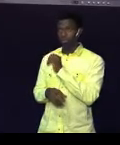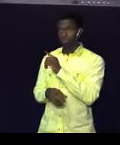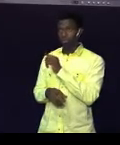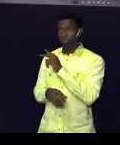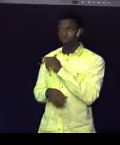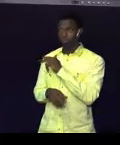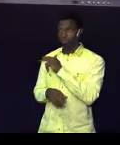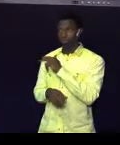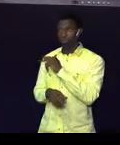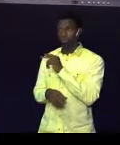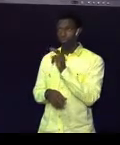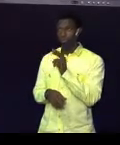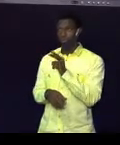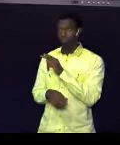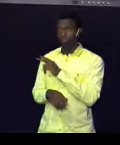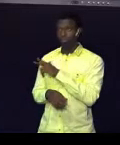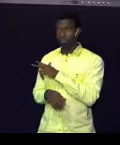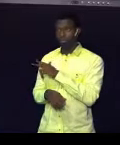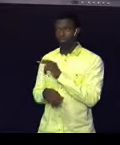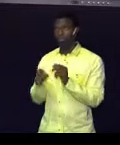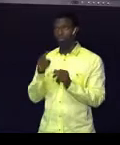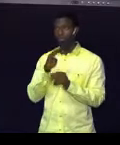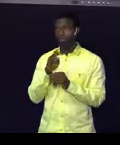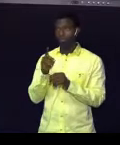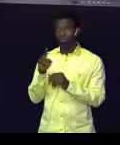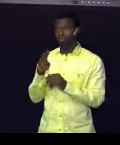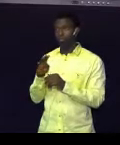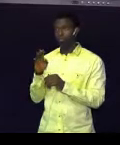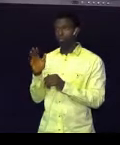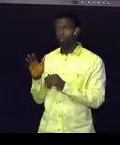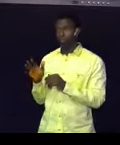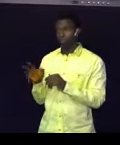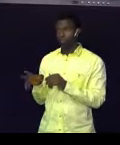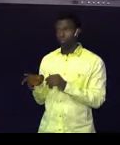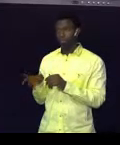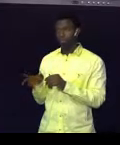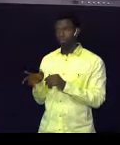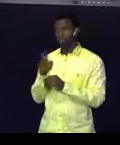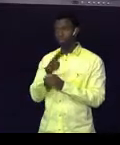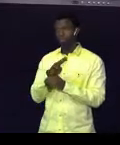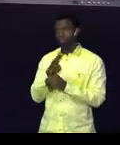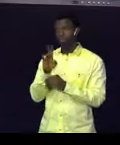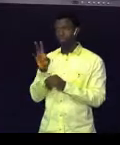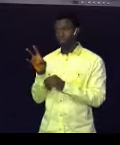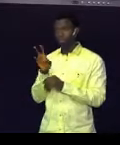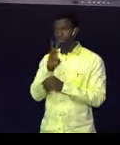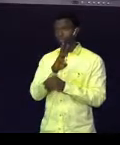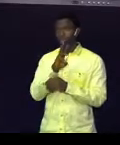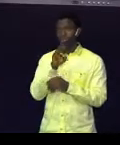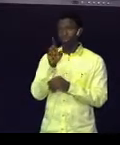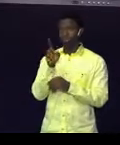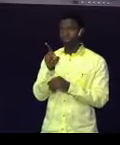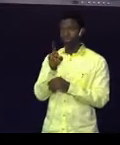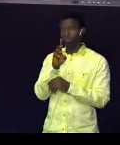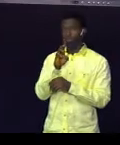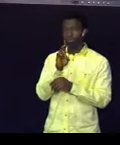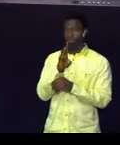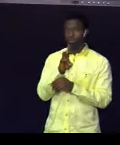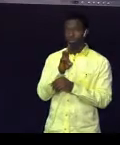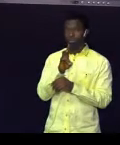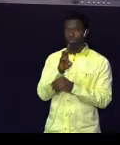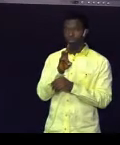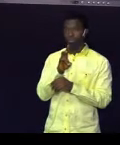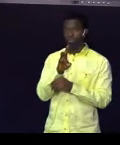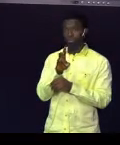19, 23, 29, 31, 37, 41, 43, 47, 53, 57, 61, 67,